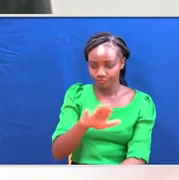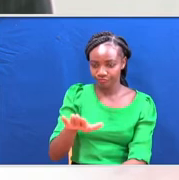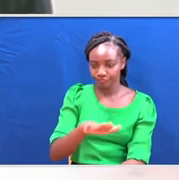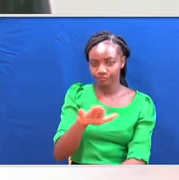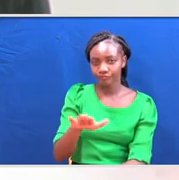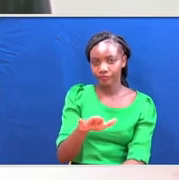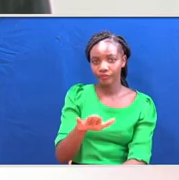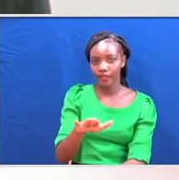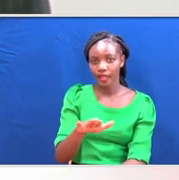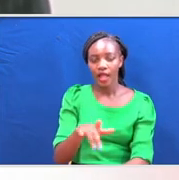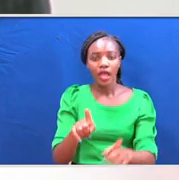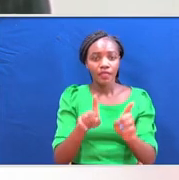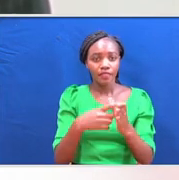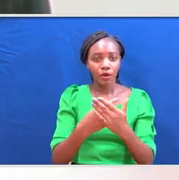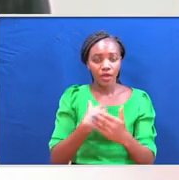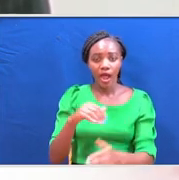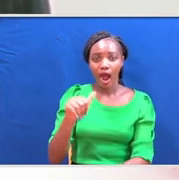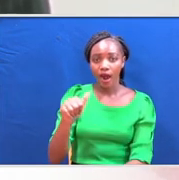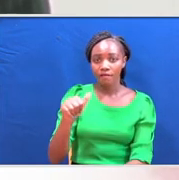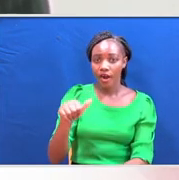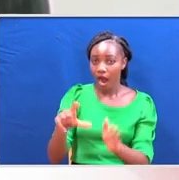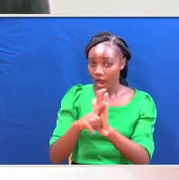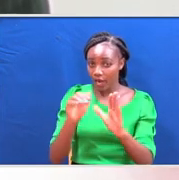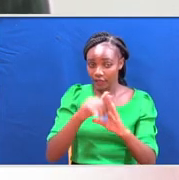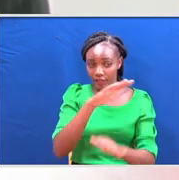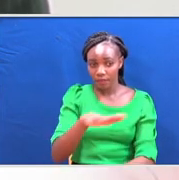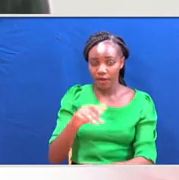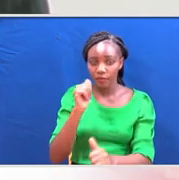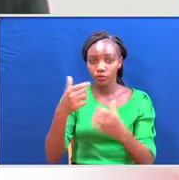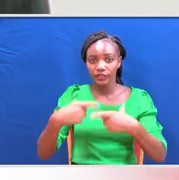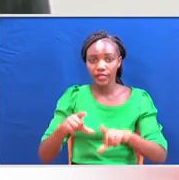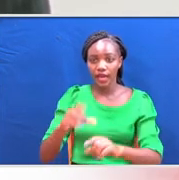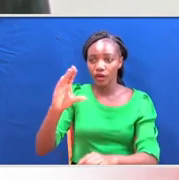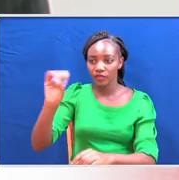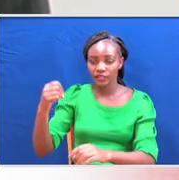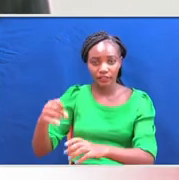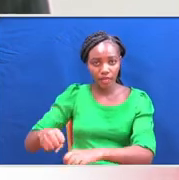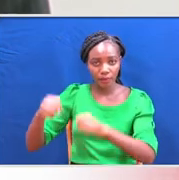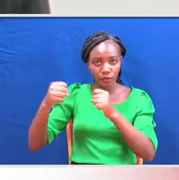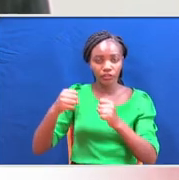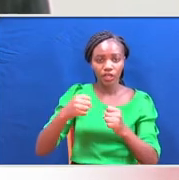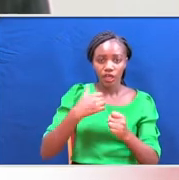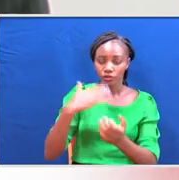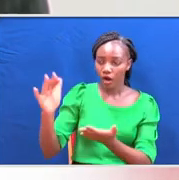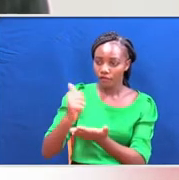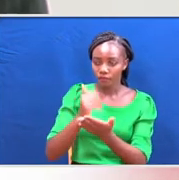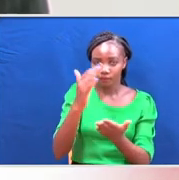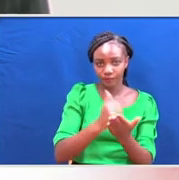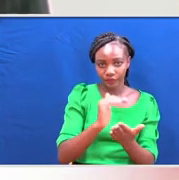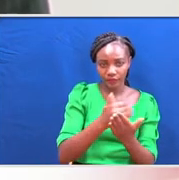an act of parliament that allows the Chief Justice to appoint lawyers in private practice to